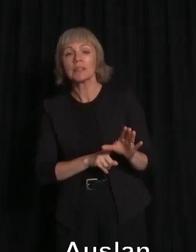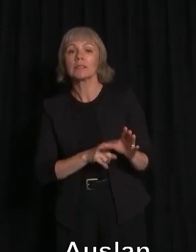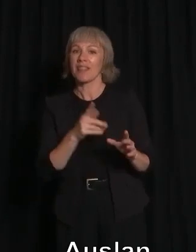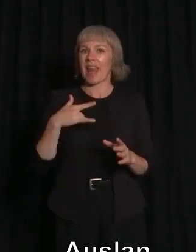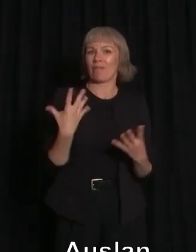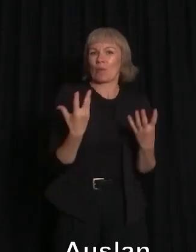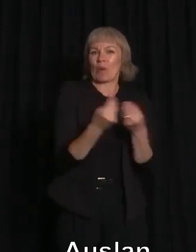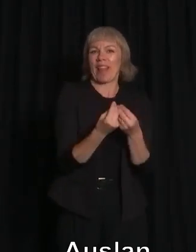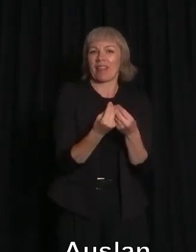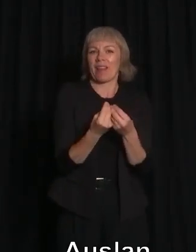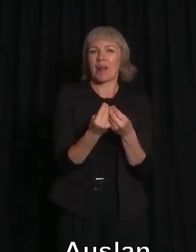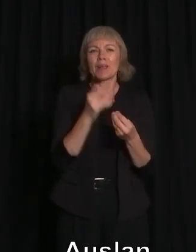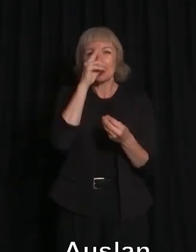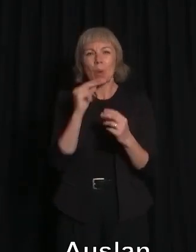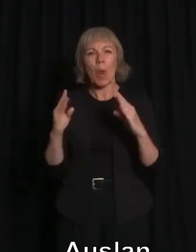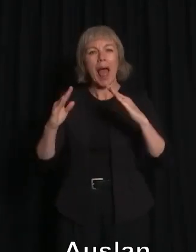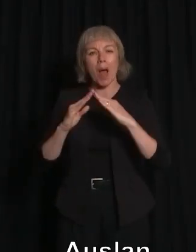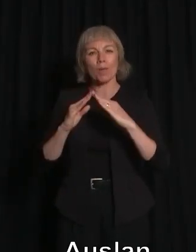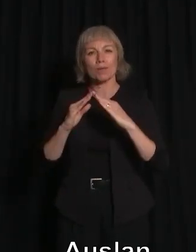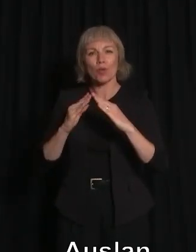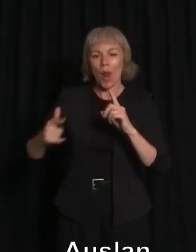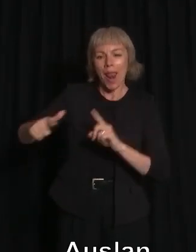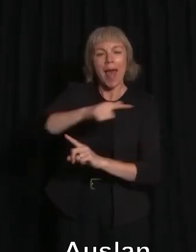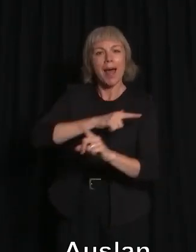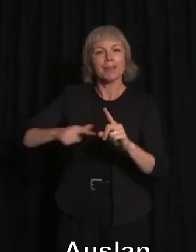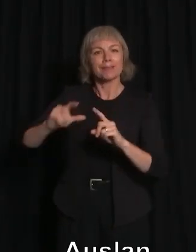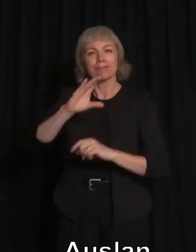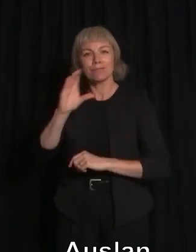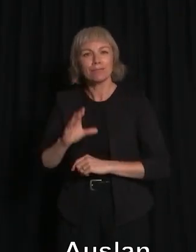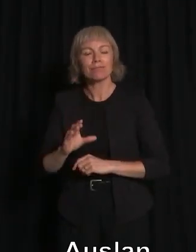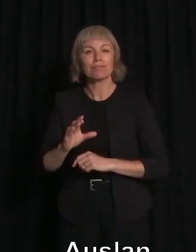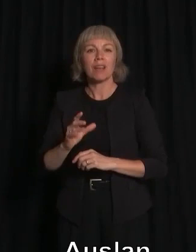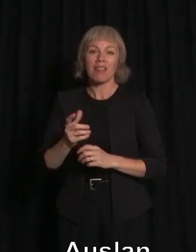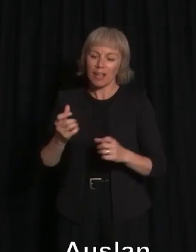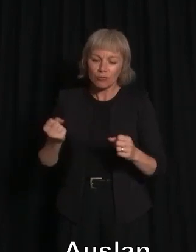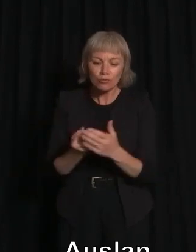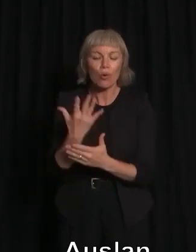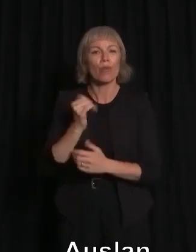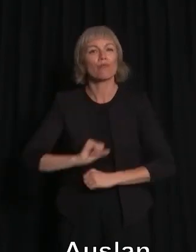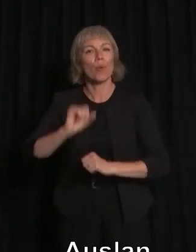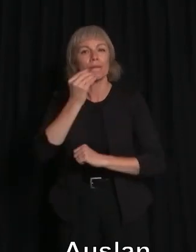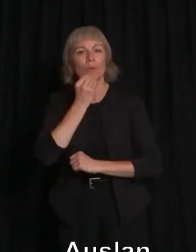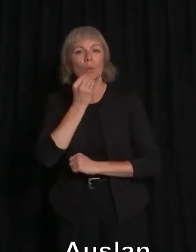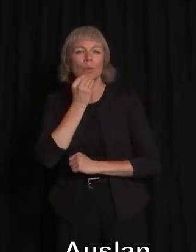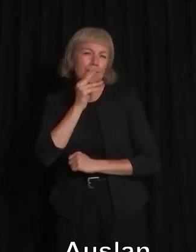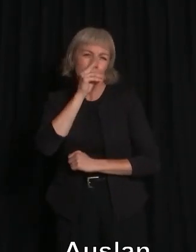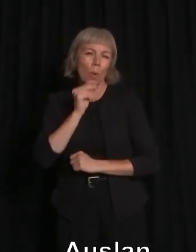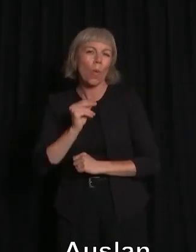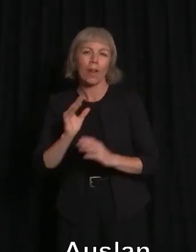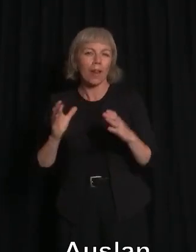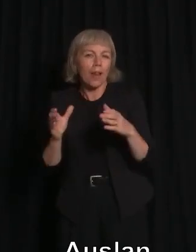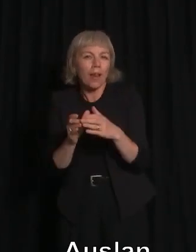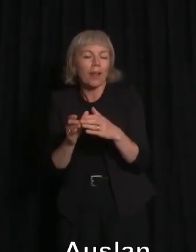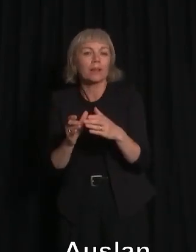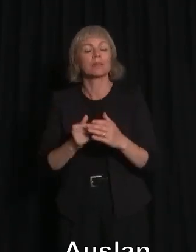small patch of land that they cultivate and that provides their sustenance. The story conveyed to me